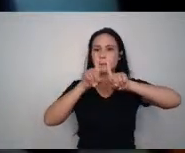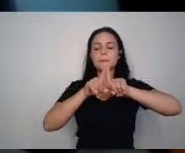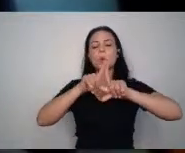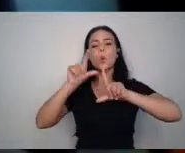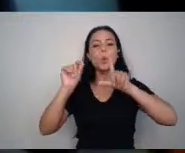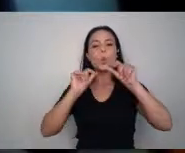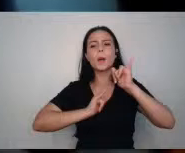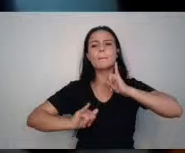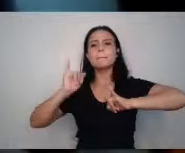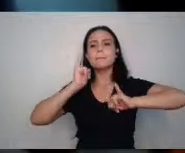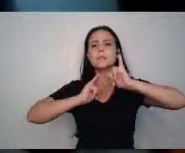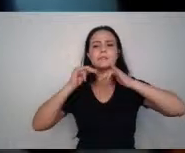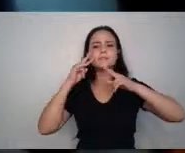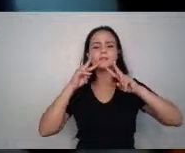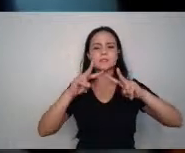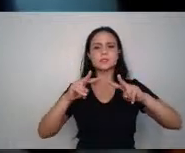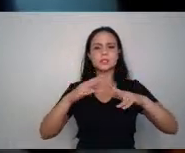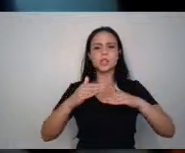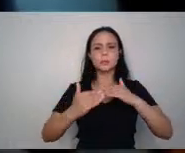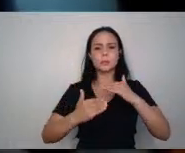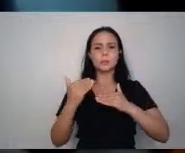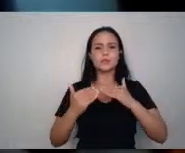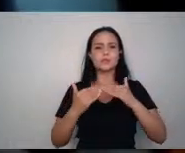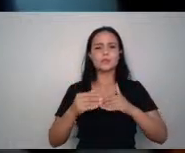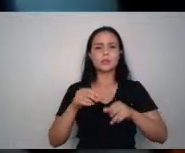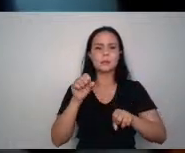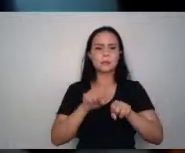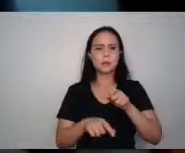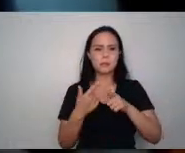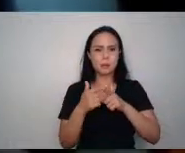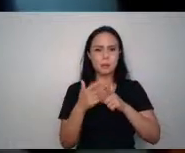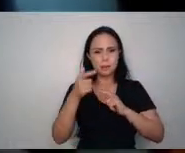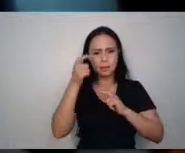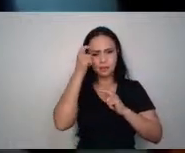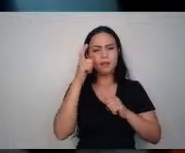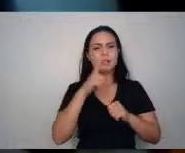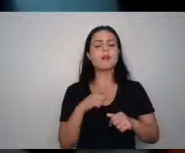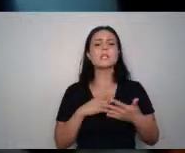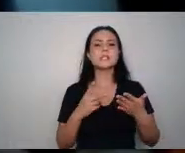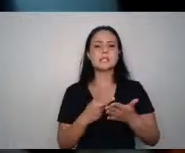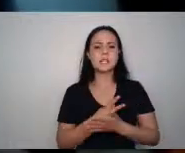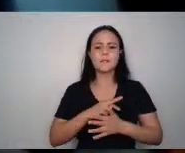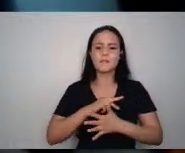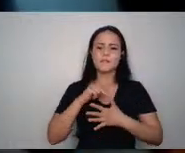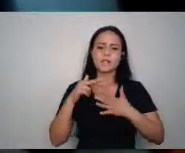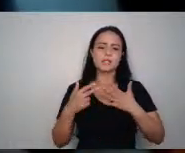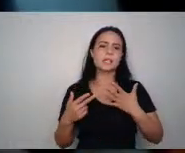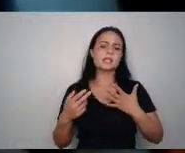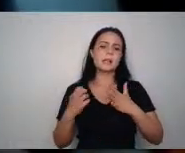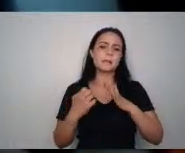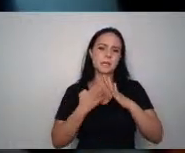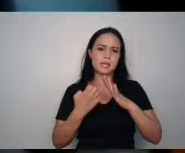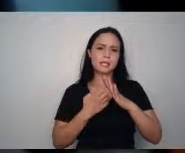And on the other hand, there have to be campaigns to try and demystify it,